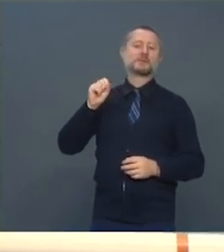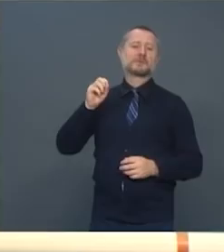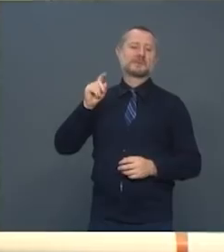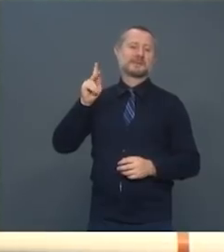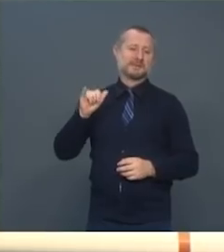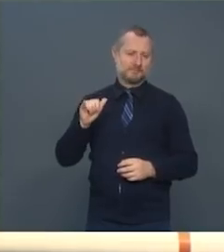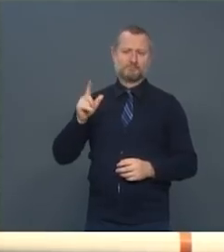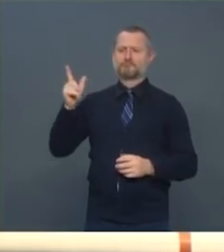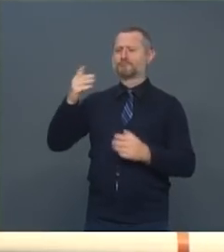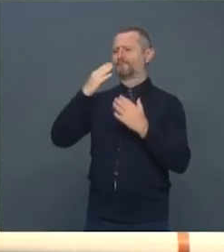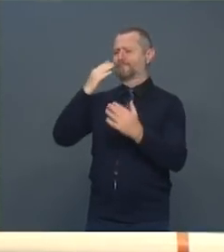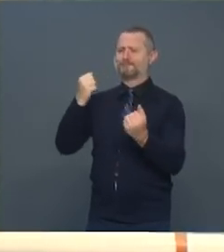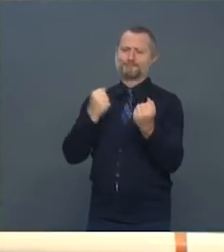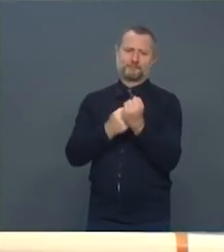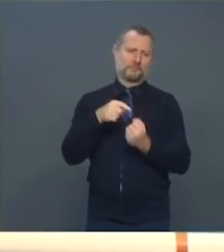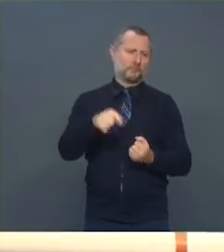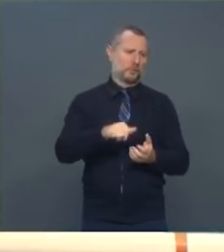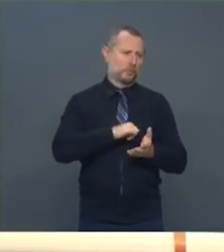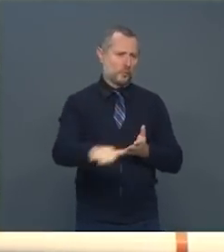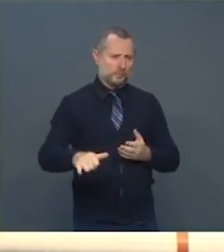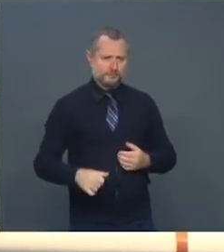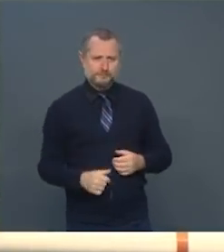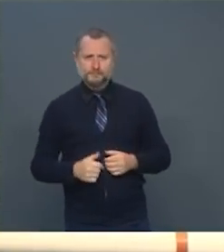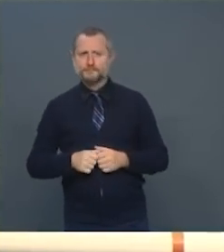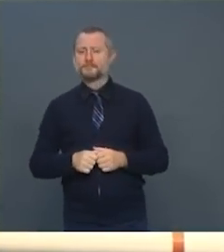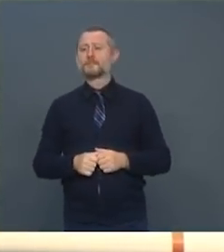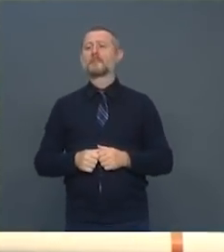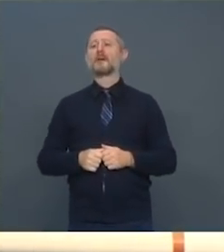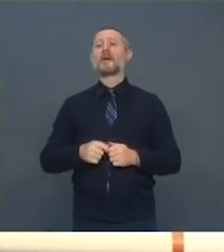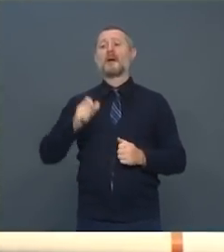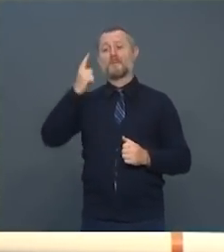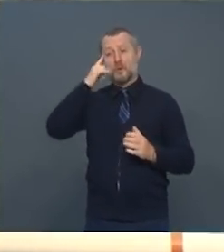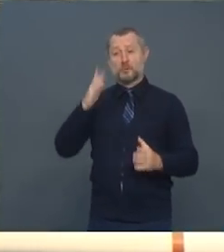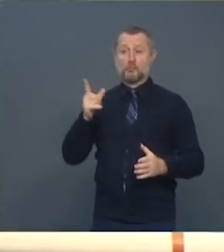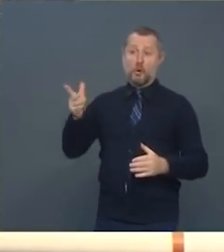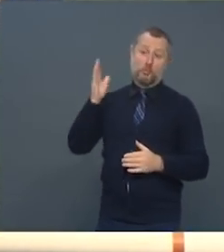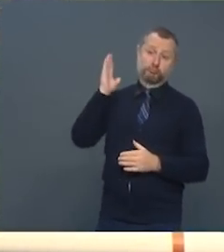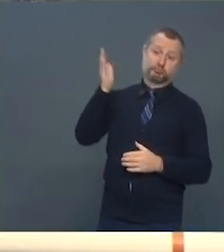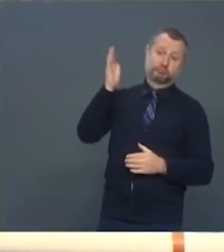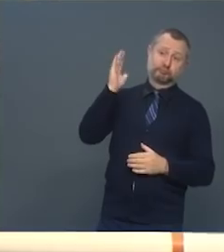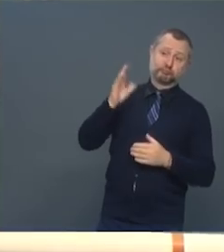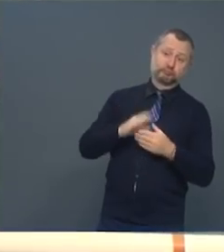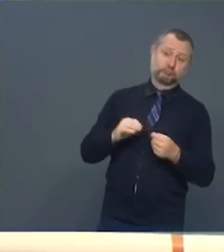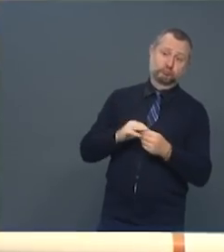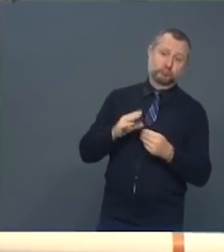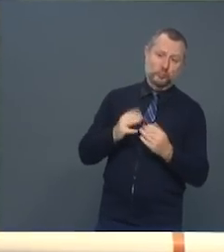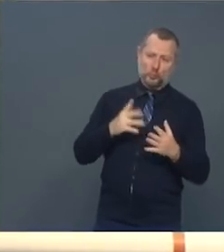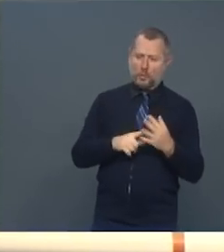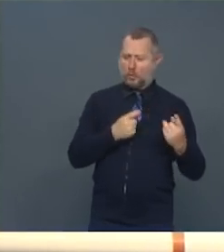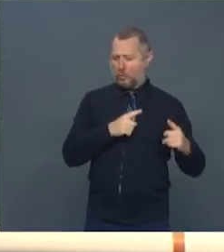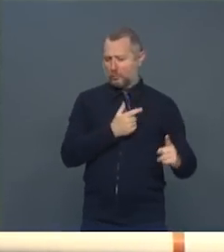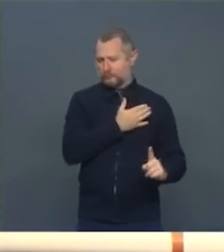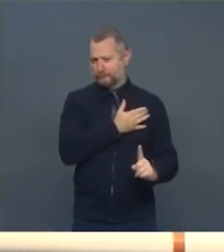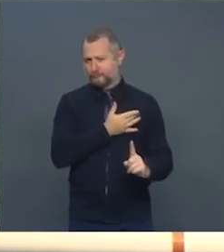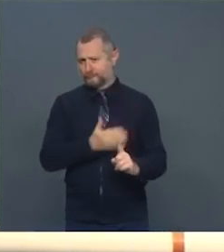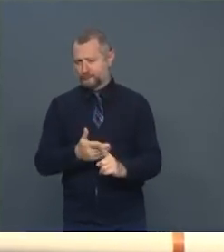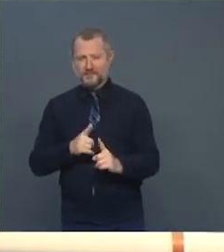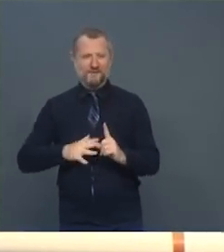state. And the governor had mentioned where we are with the environment.